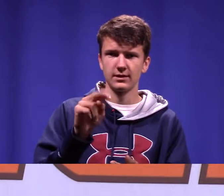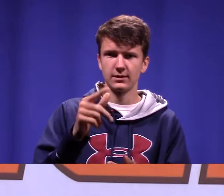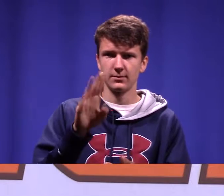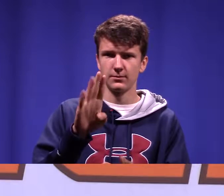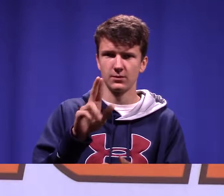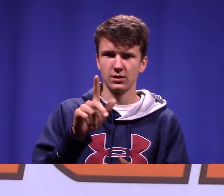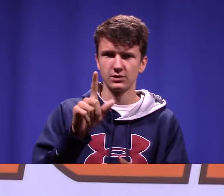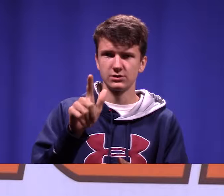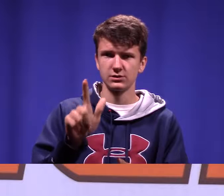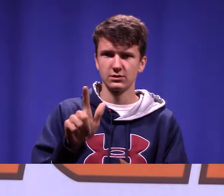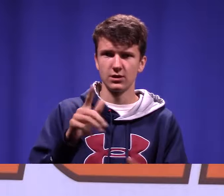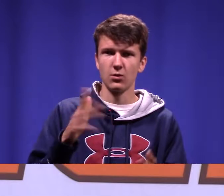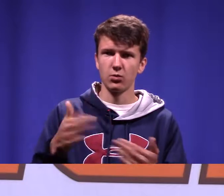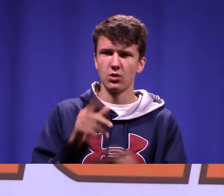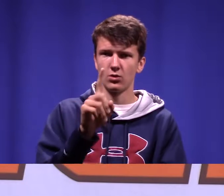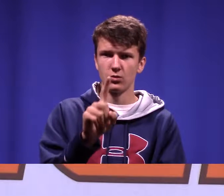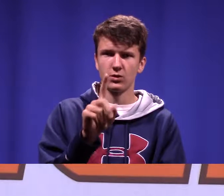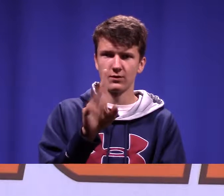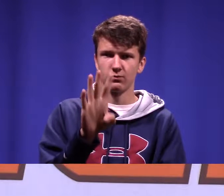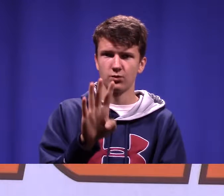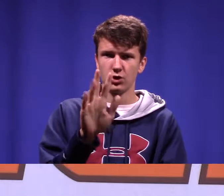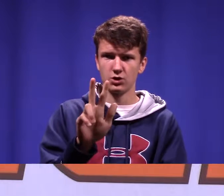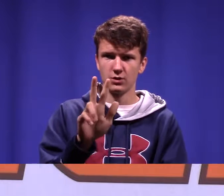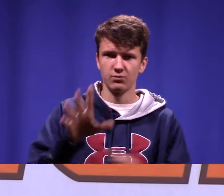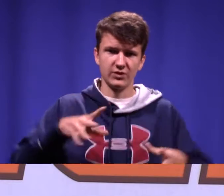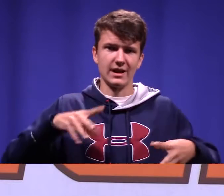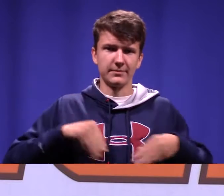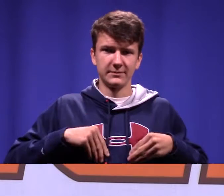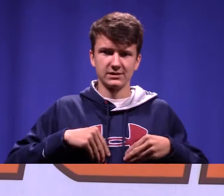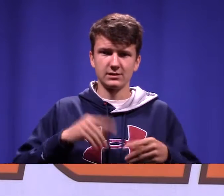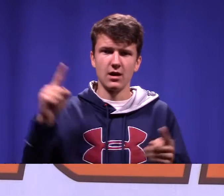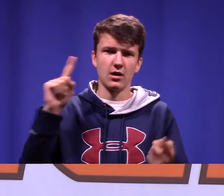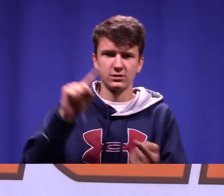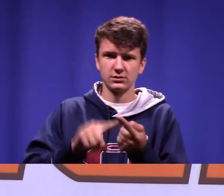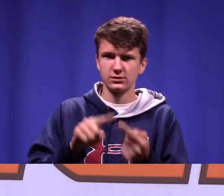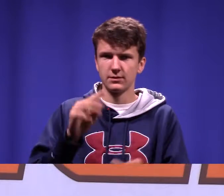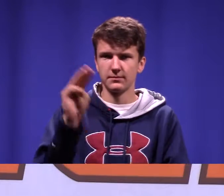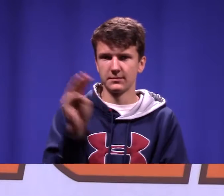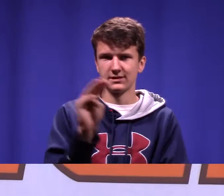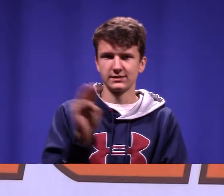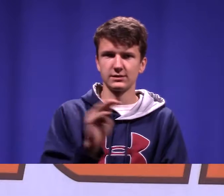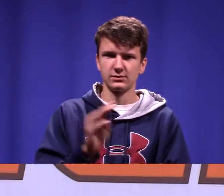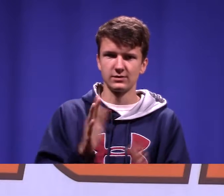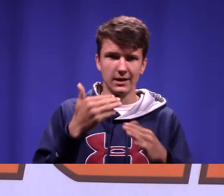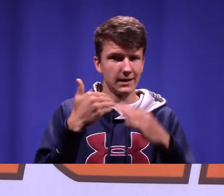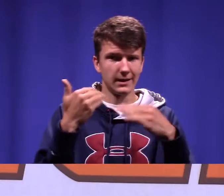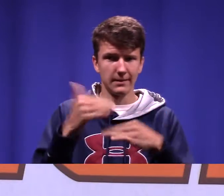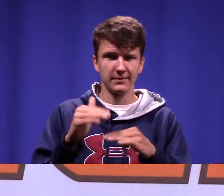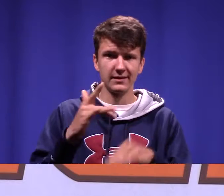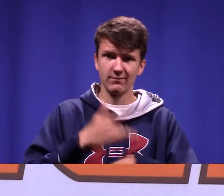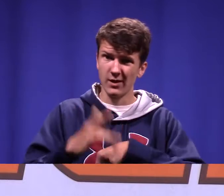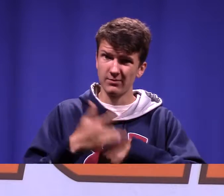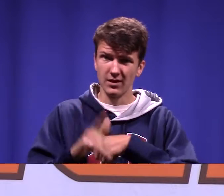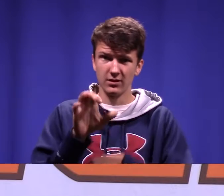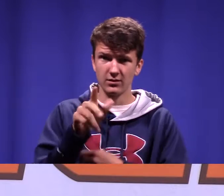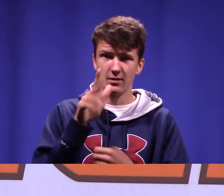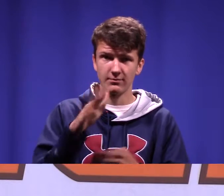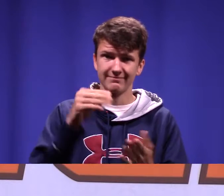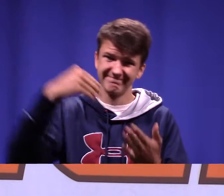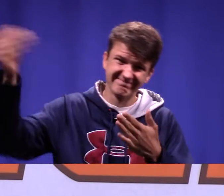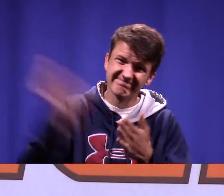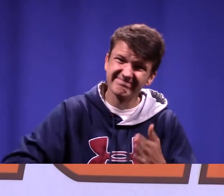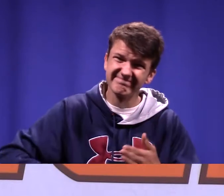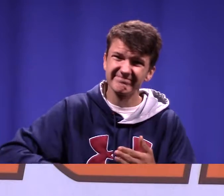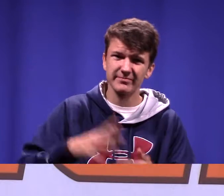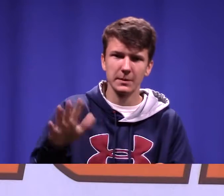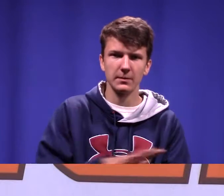Van Bladel in room 143. Applications will be accepted through Monday. There is a limited number of spaces in the club, so be sure to fill out